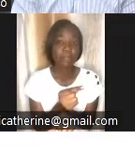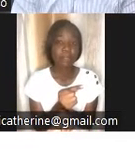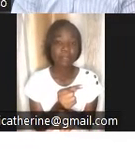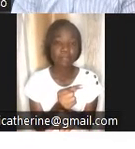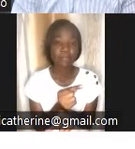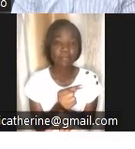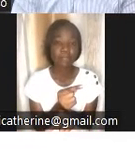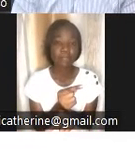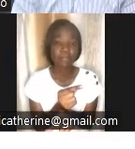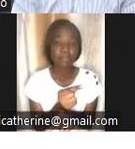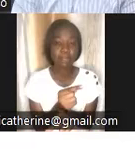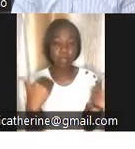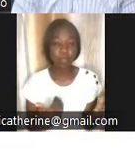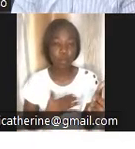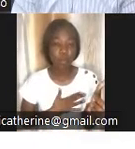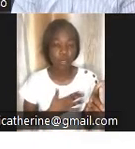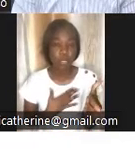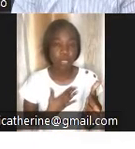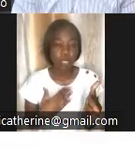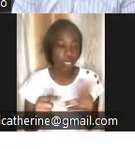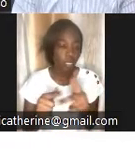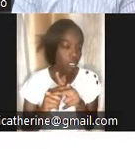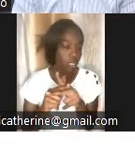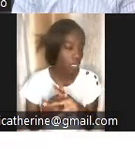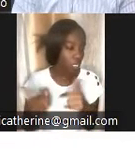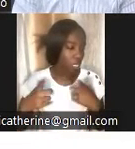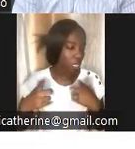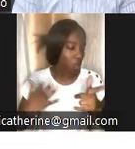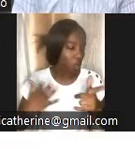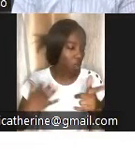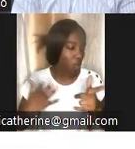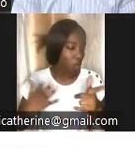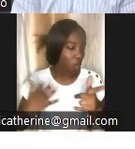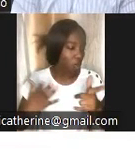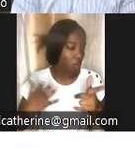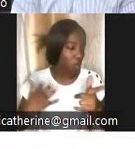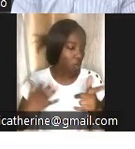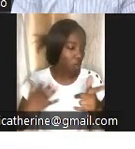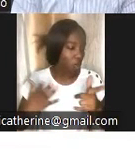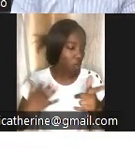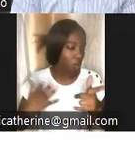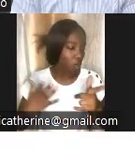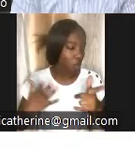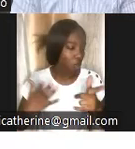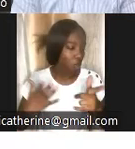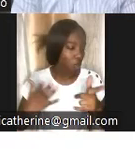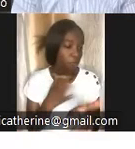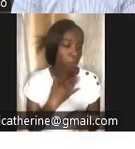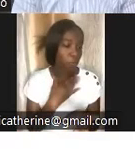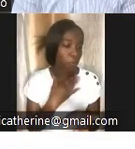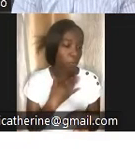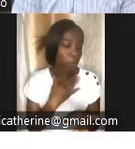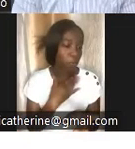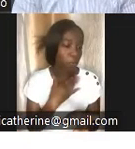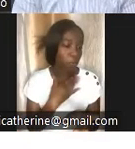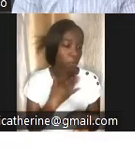Before I can start, allow me to also thank Catherine Sidandi. I can see you. Welcome, Catherine Sidandi,